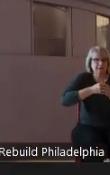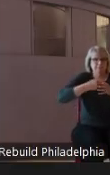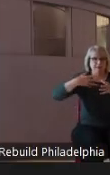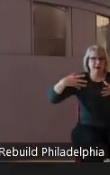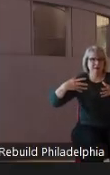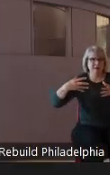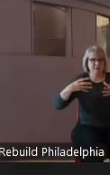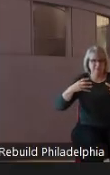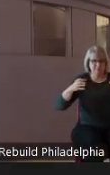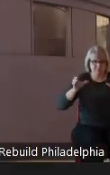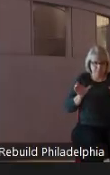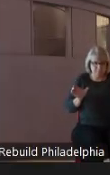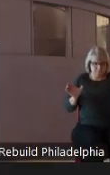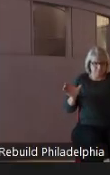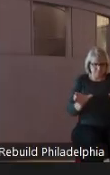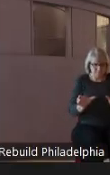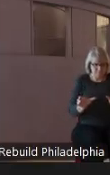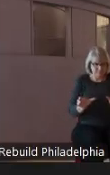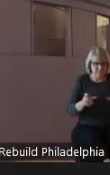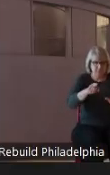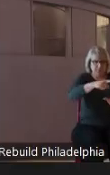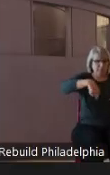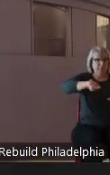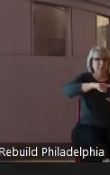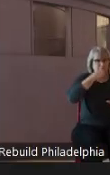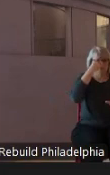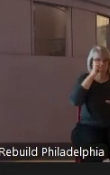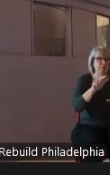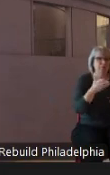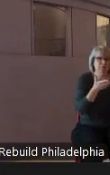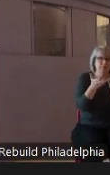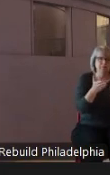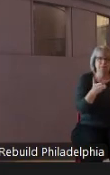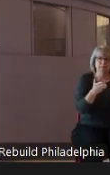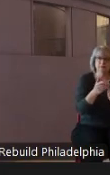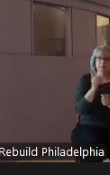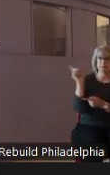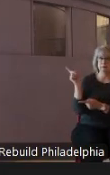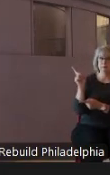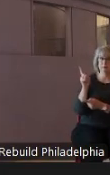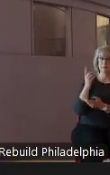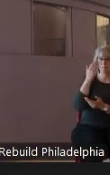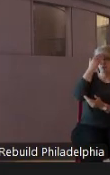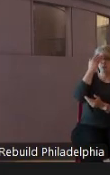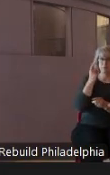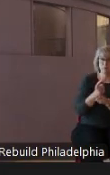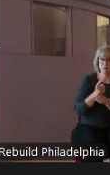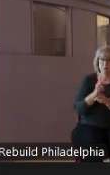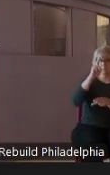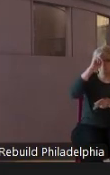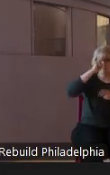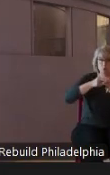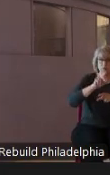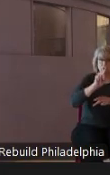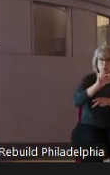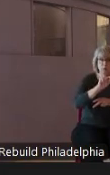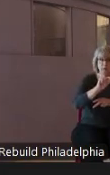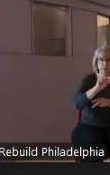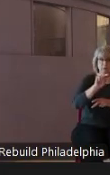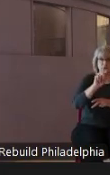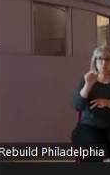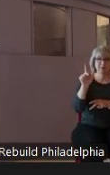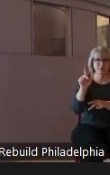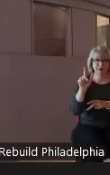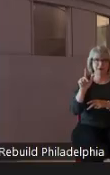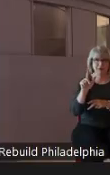next slide is one that may look familiar to some of you. This is from March of 2023, the bubble diagram